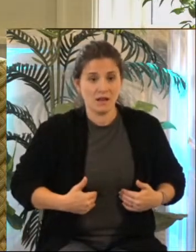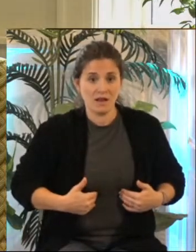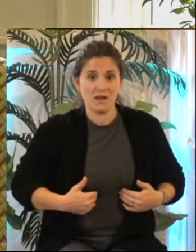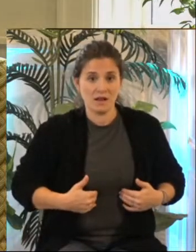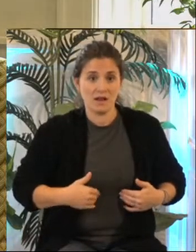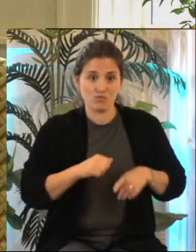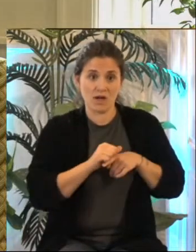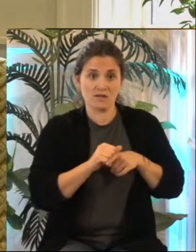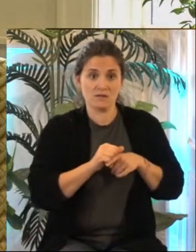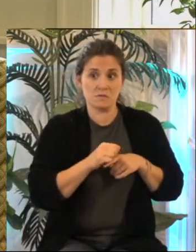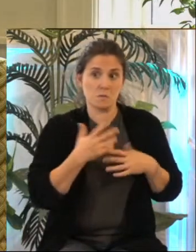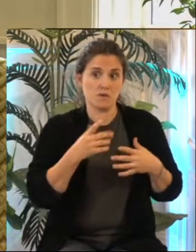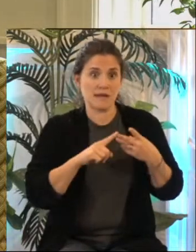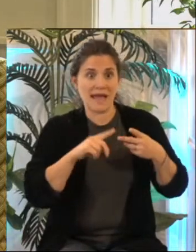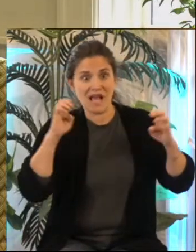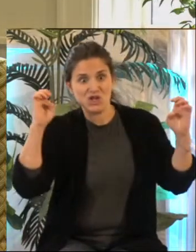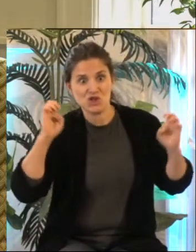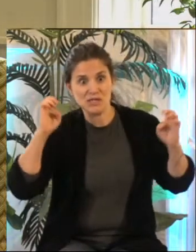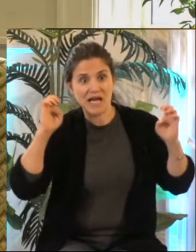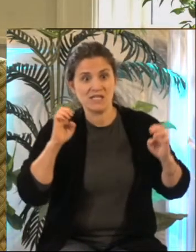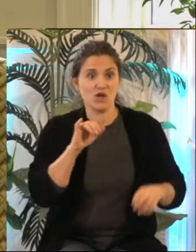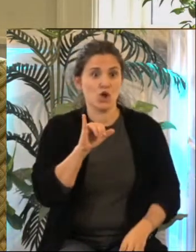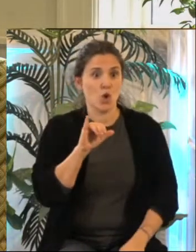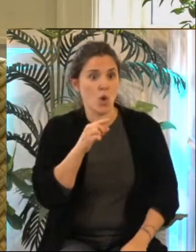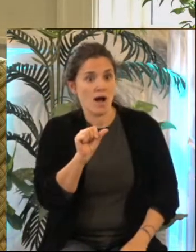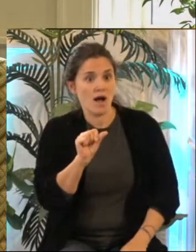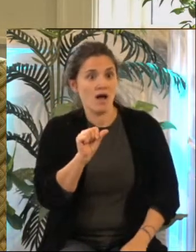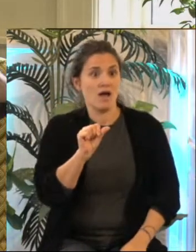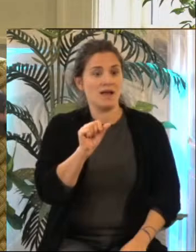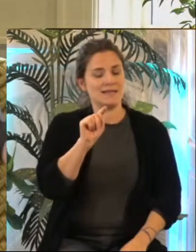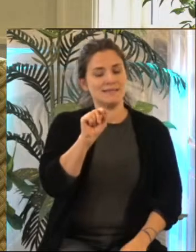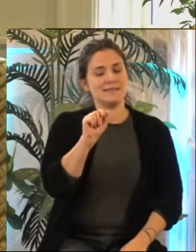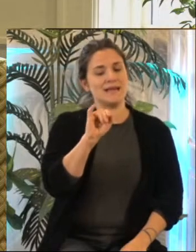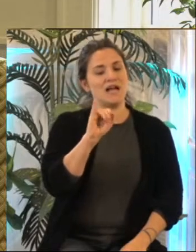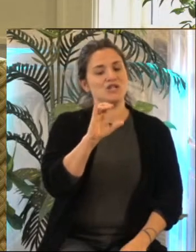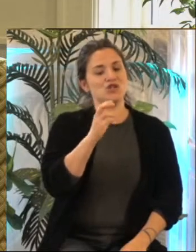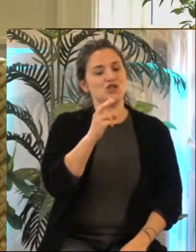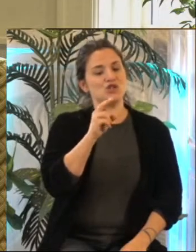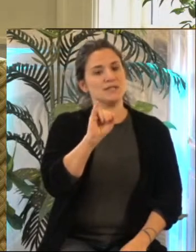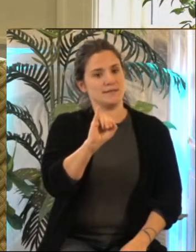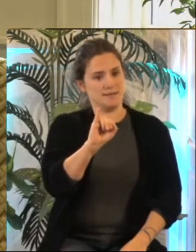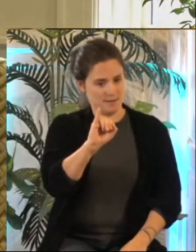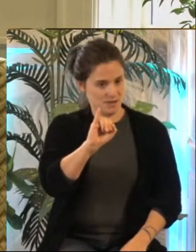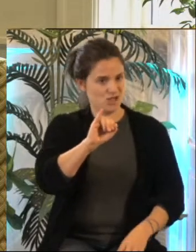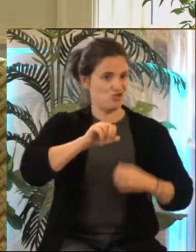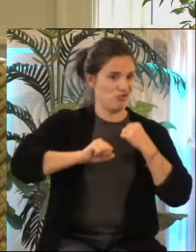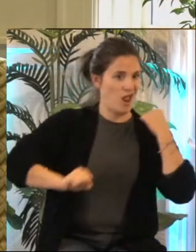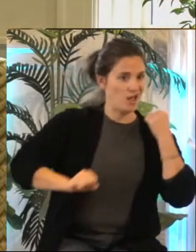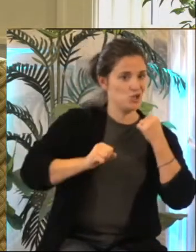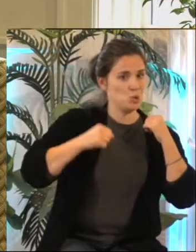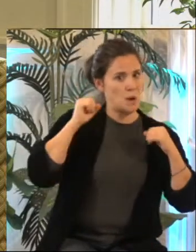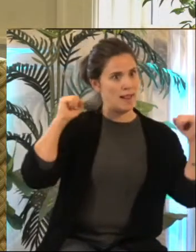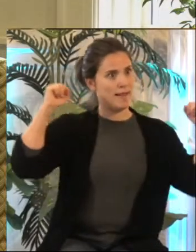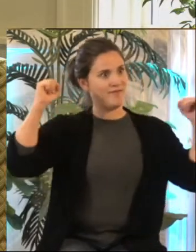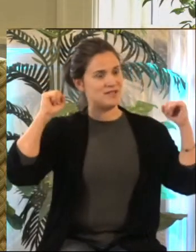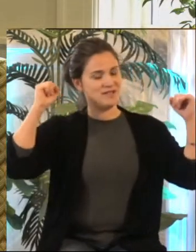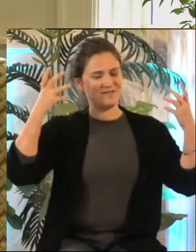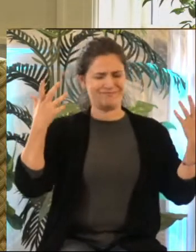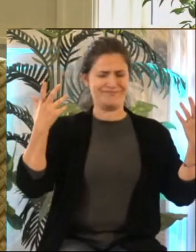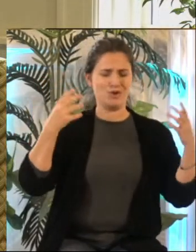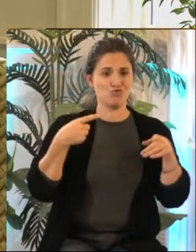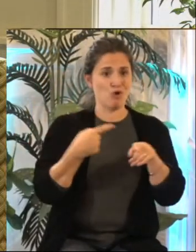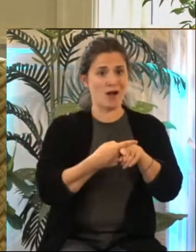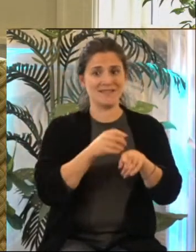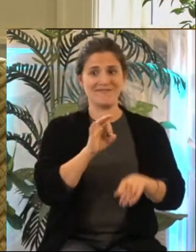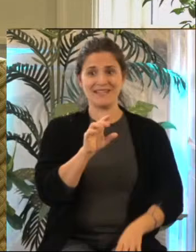Things like exercise and yoga and Tai Chi and stretching and weightlifting and CrossFit and who knows, all kinds of things that people do